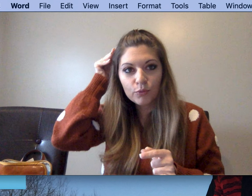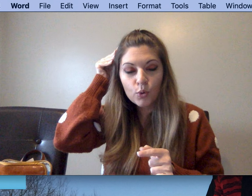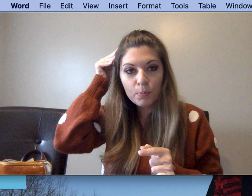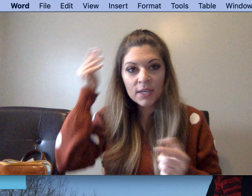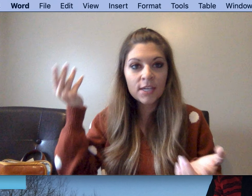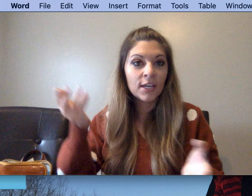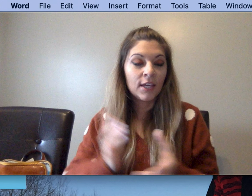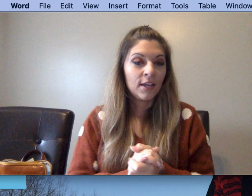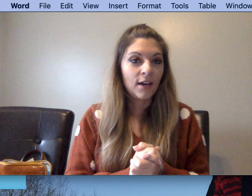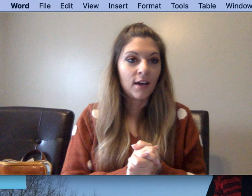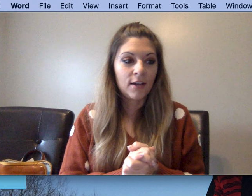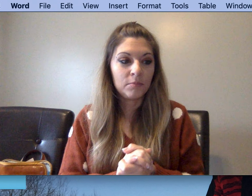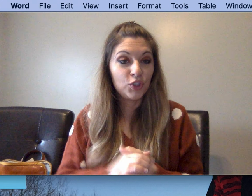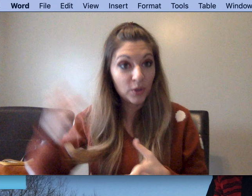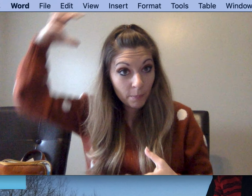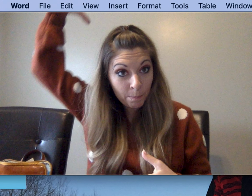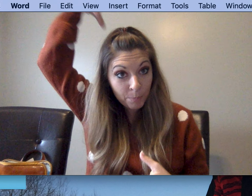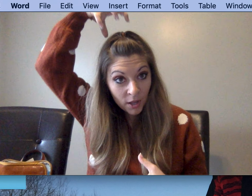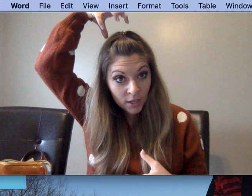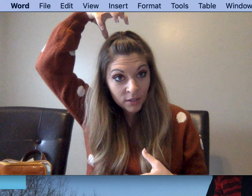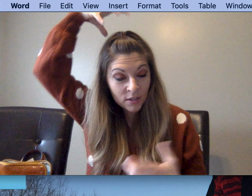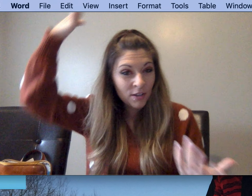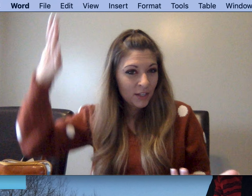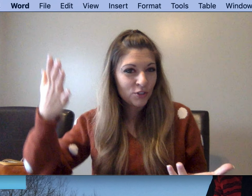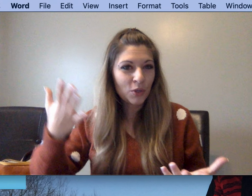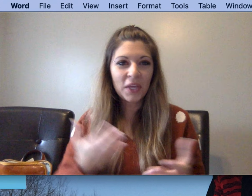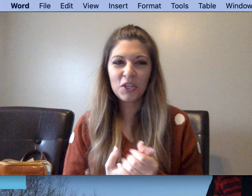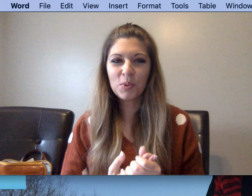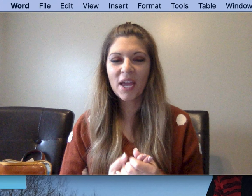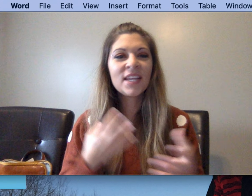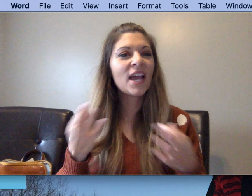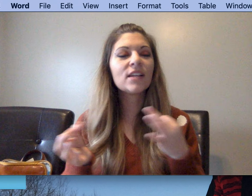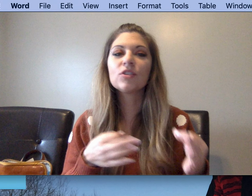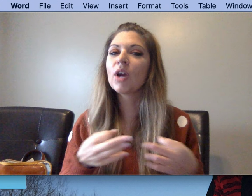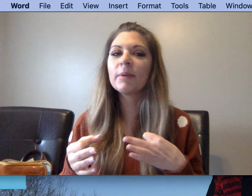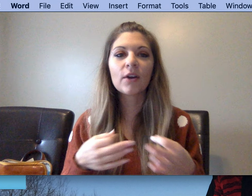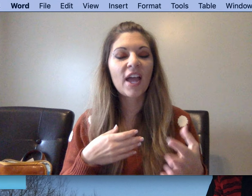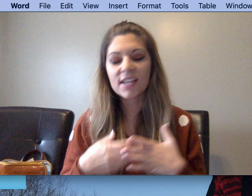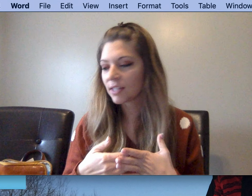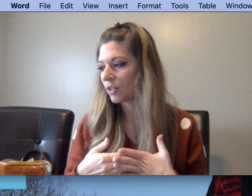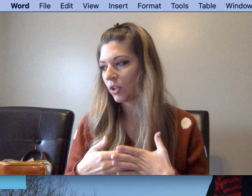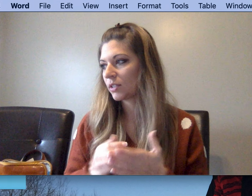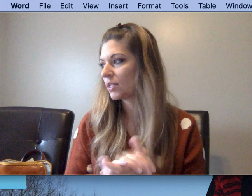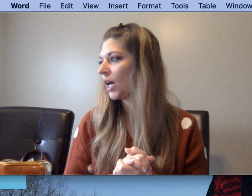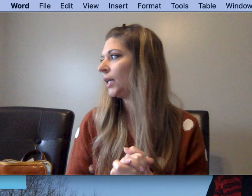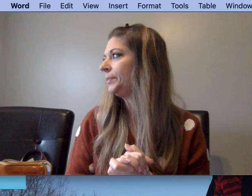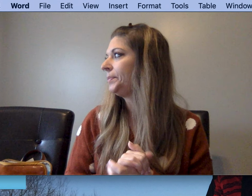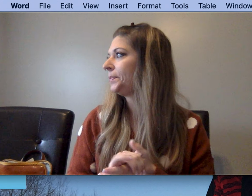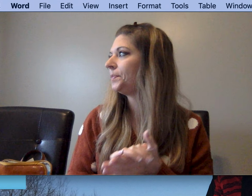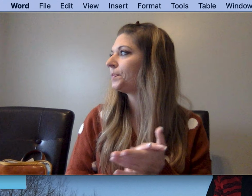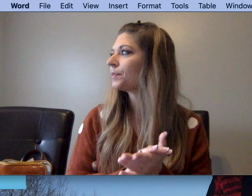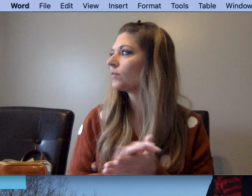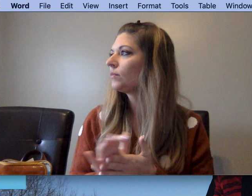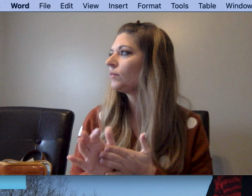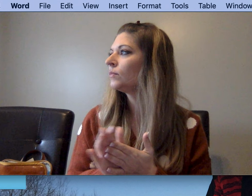kind of whoopy? Do you have a bun? So like describing how anything looks.